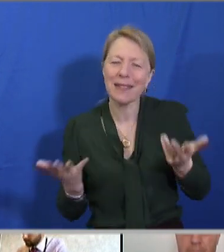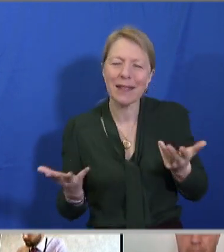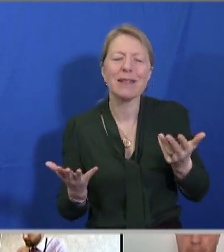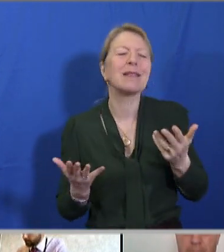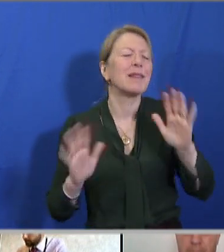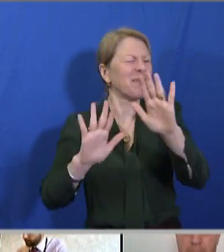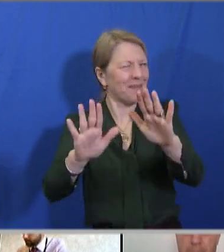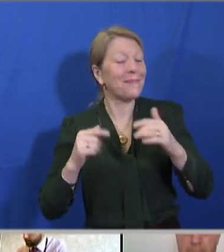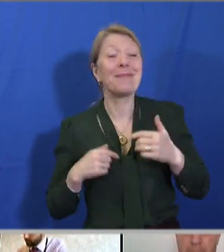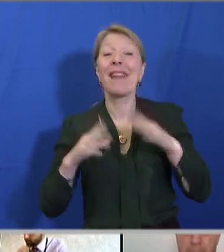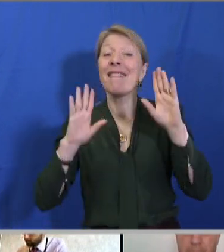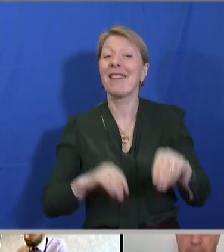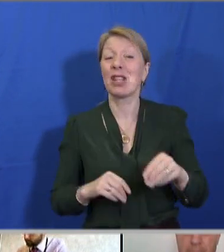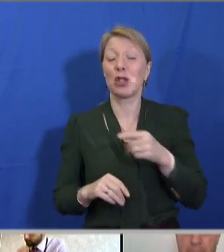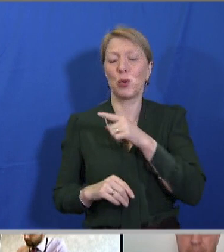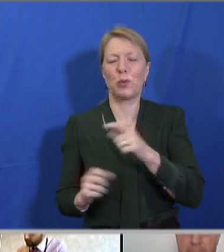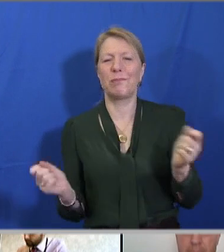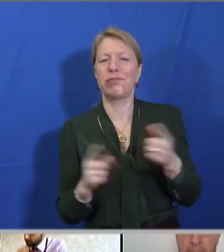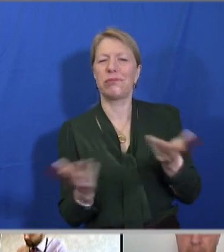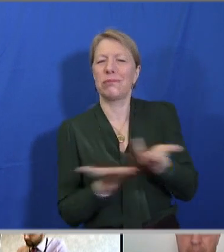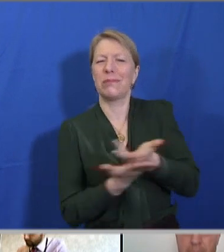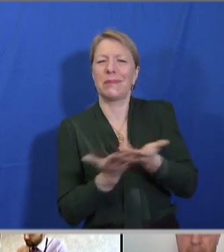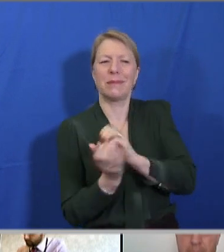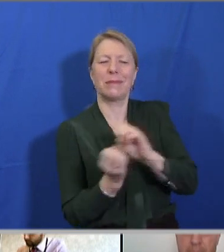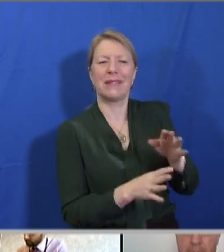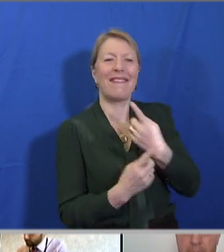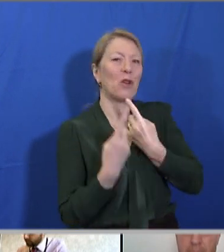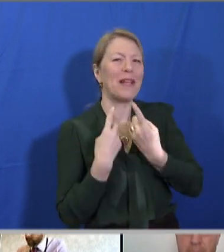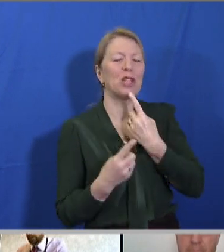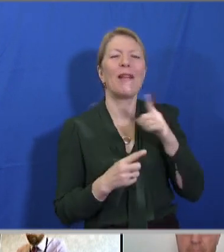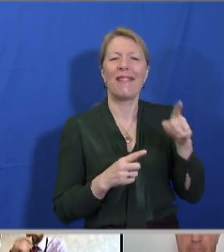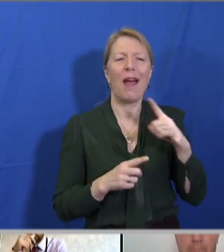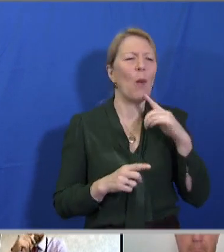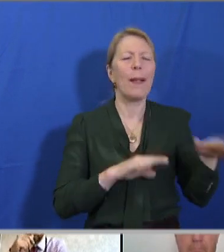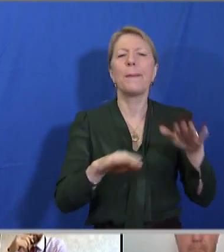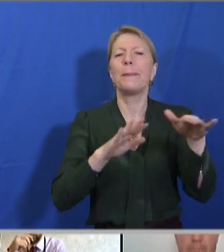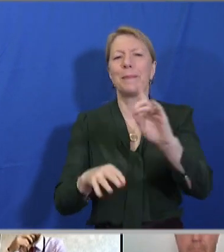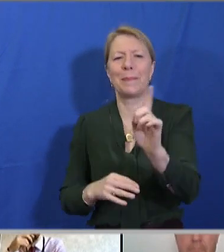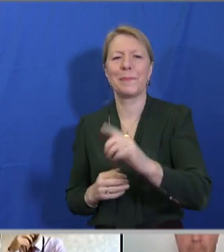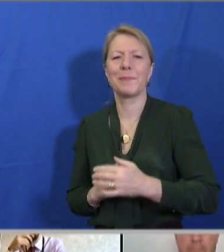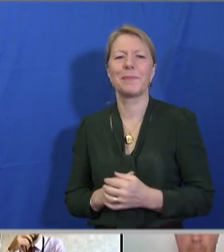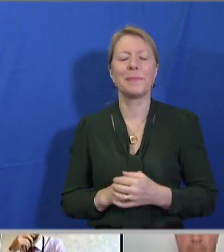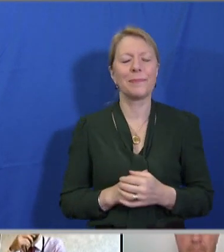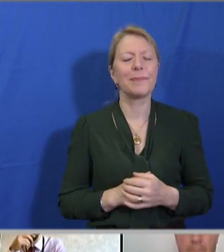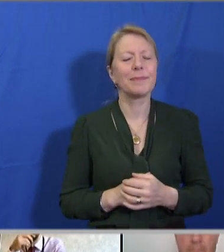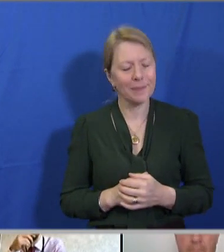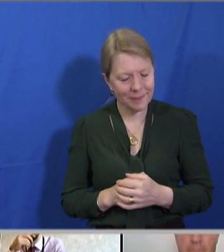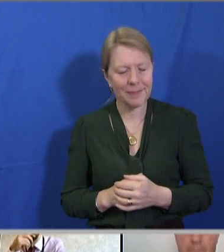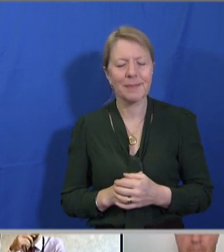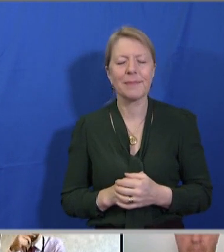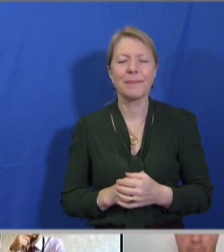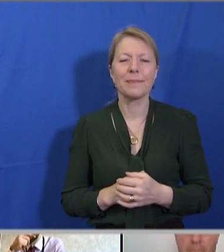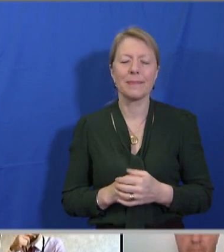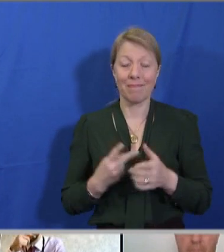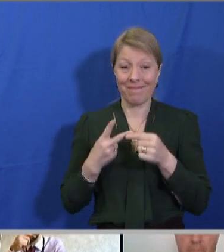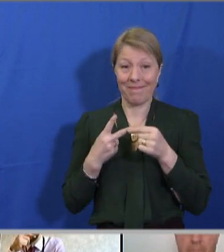with you directly after it. Yeah, I would be more than happy to do that, Minister. It's an important issue. I have